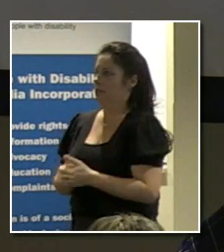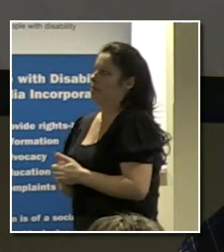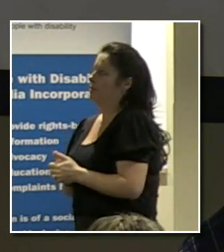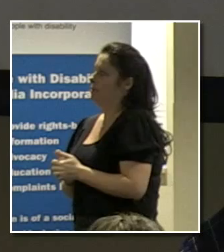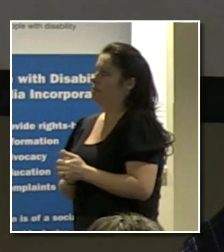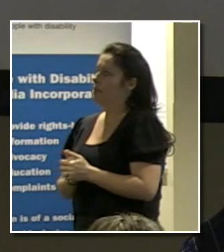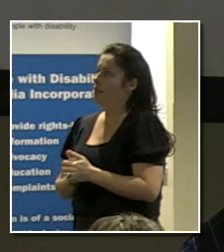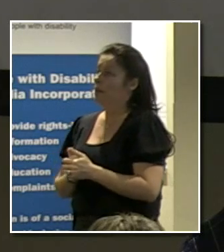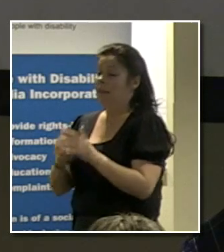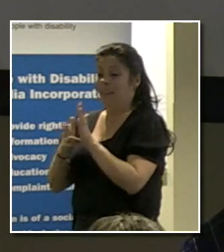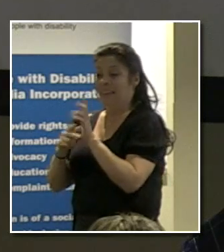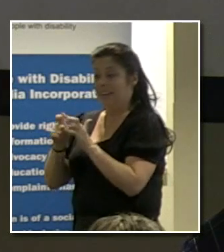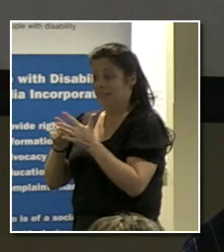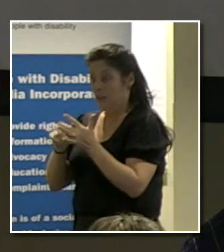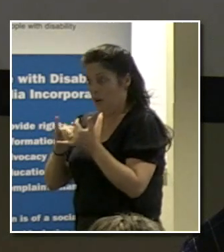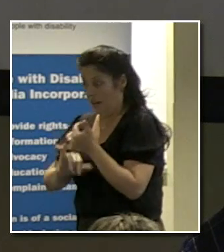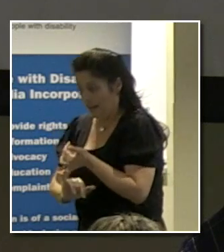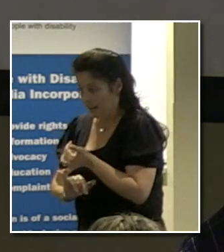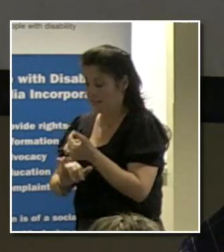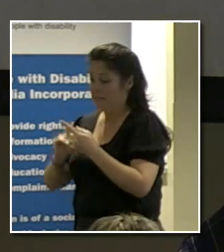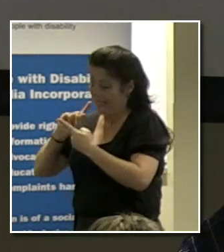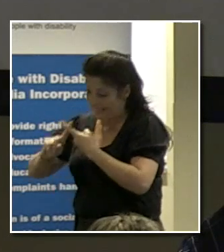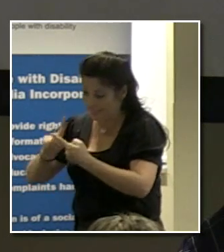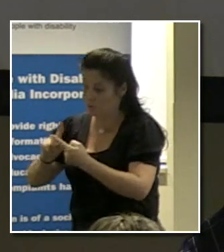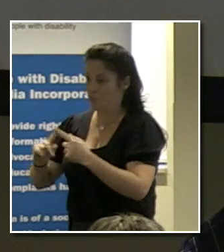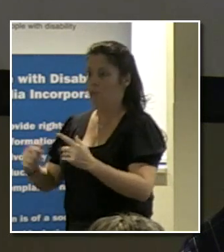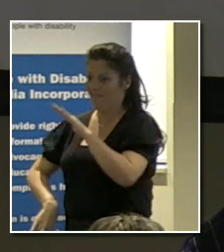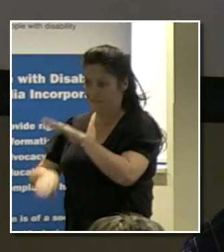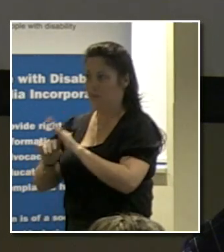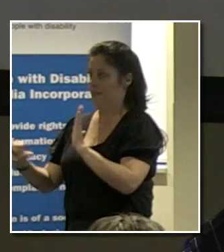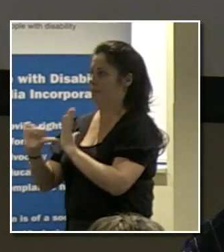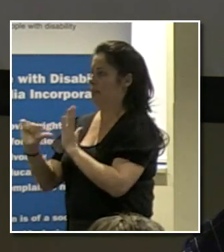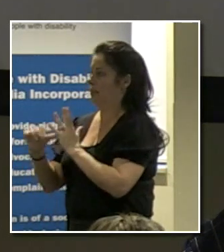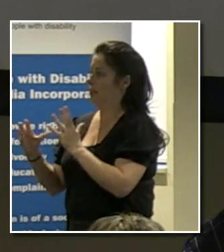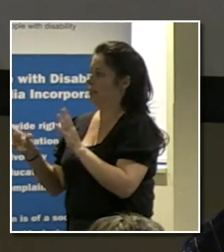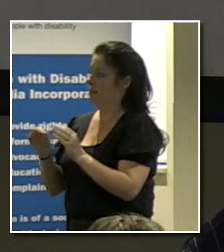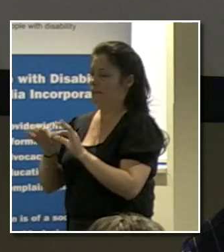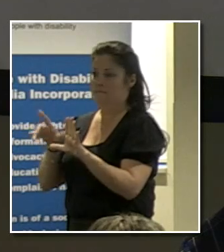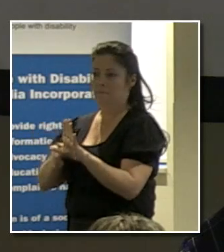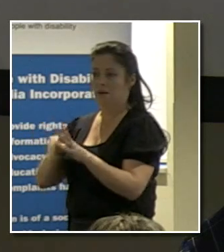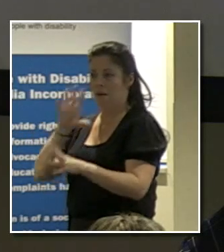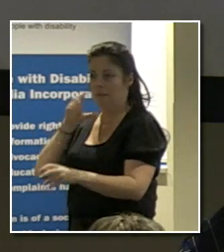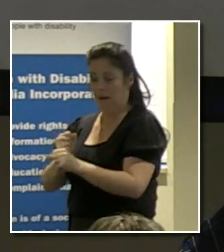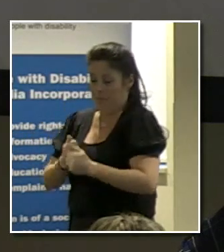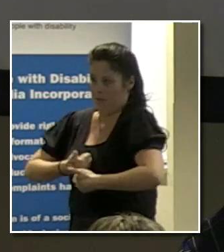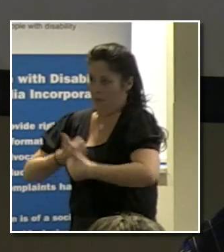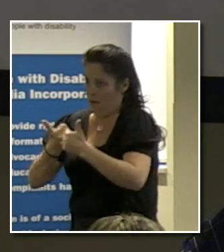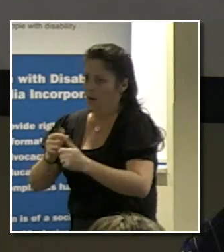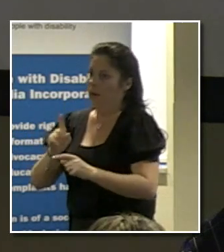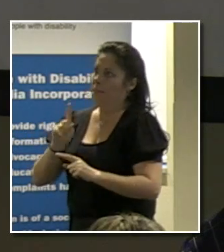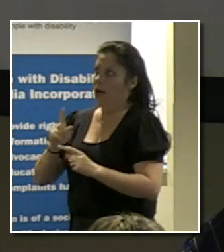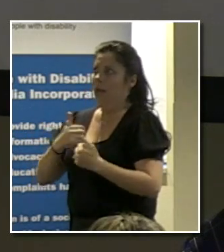NDIS continued to be fully funded with a renewed commitment to deliver on time and on schedule